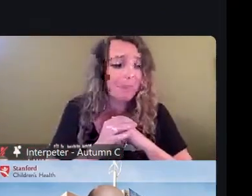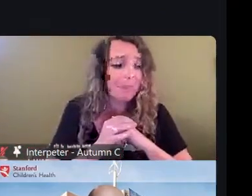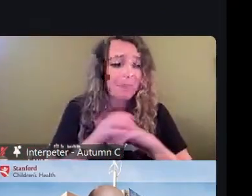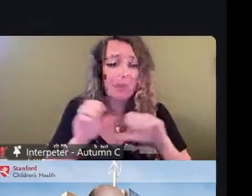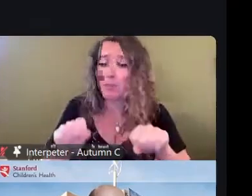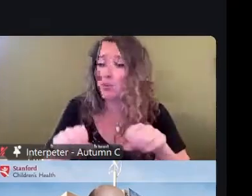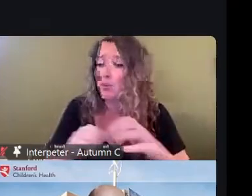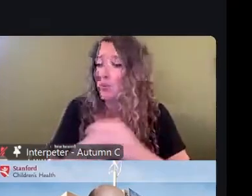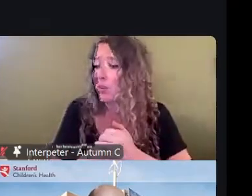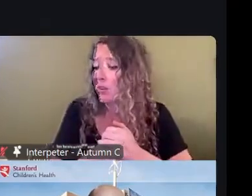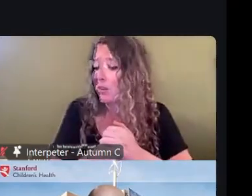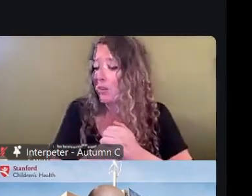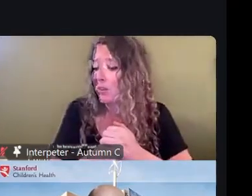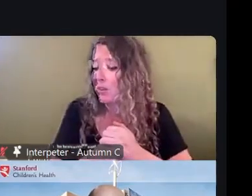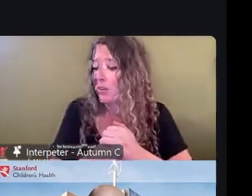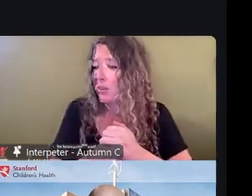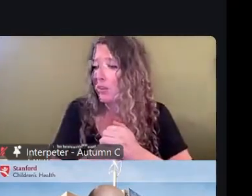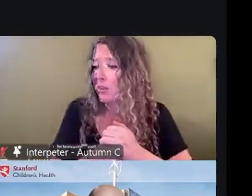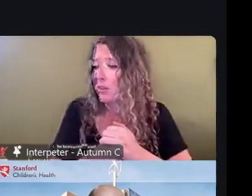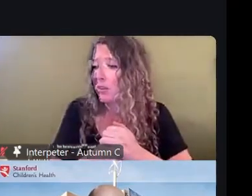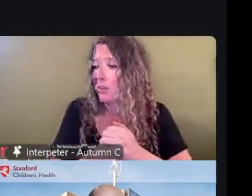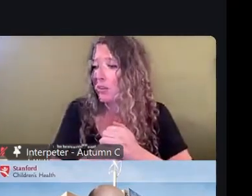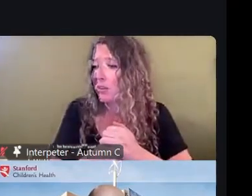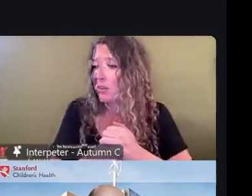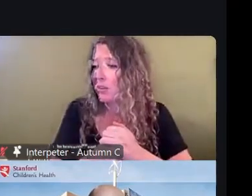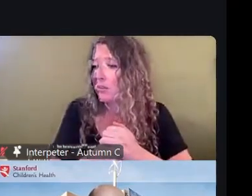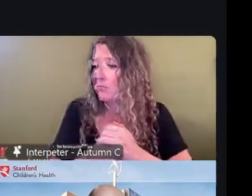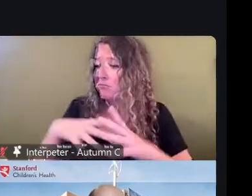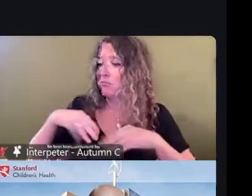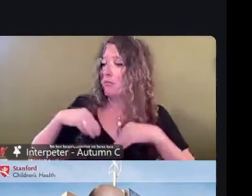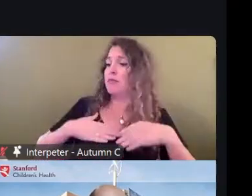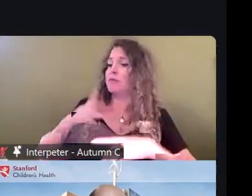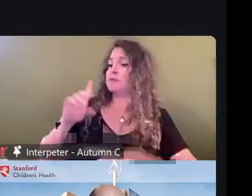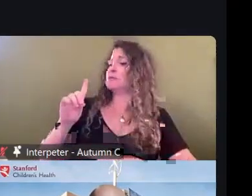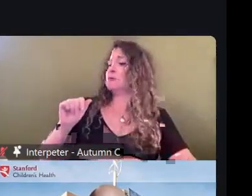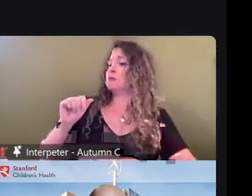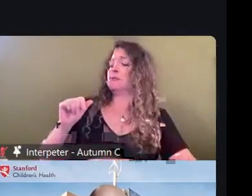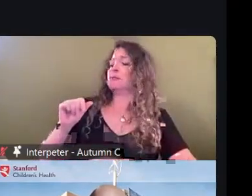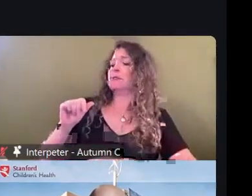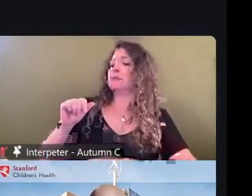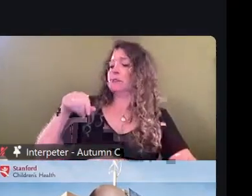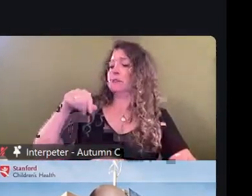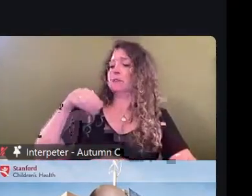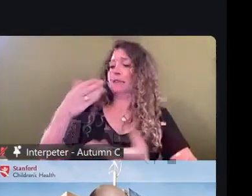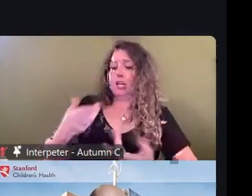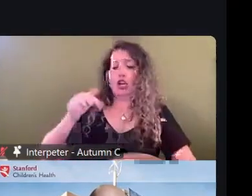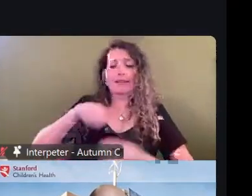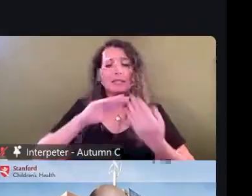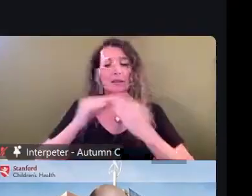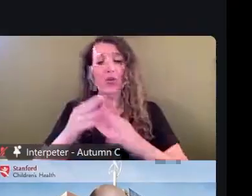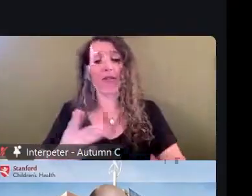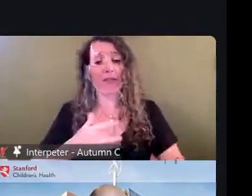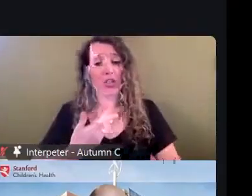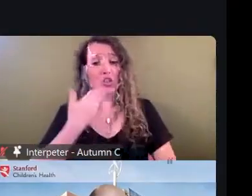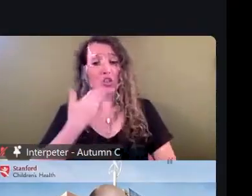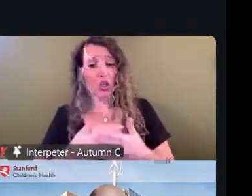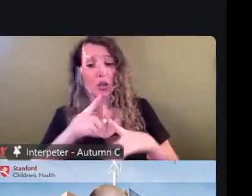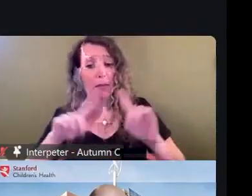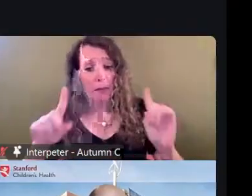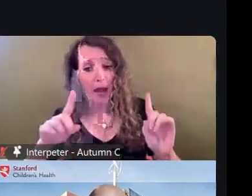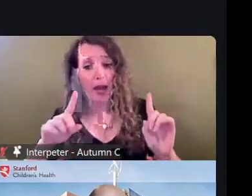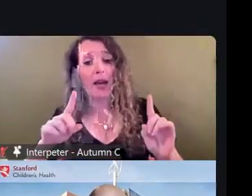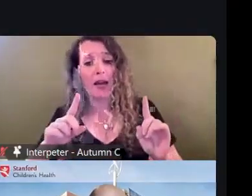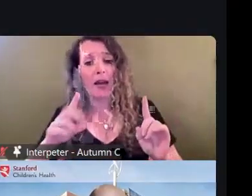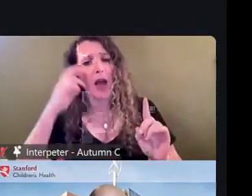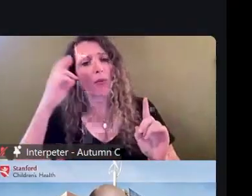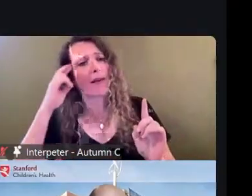able to lean into my disability in this community, and it feels really good. But I realize that so